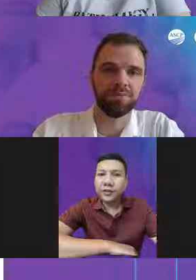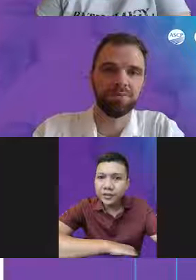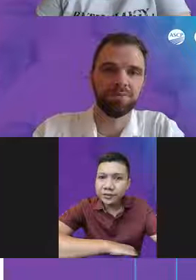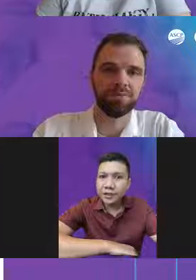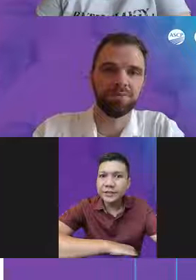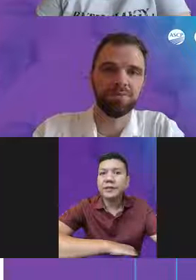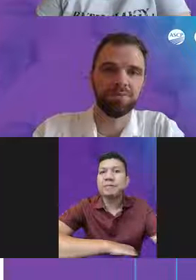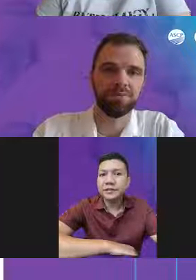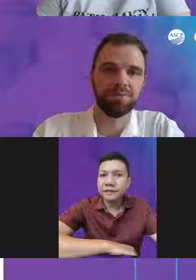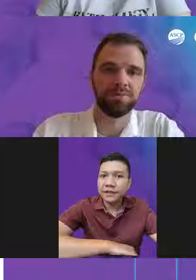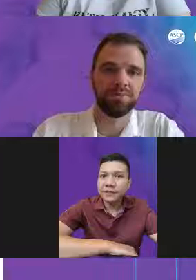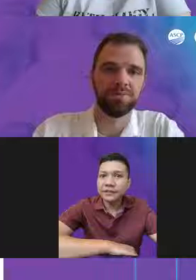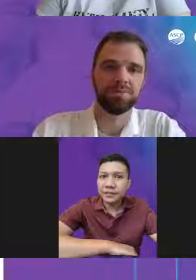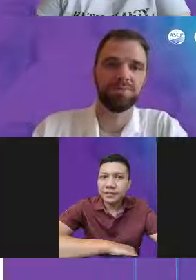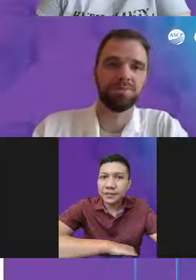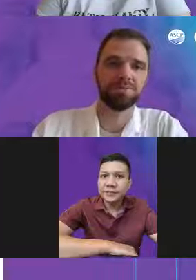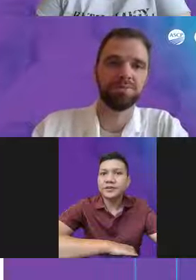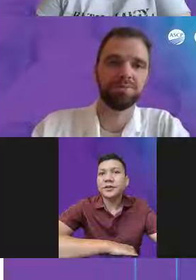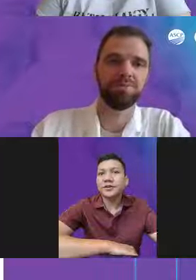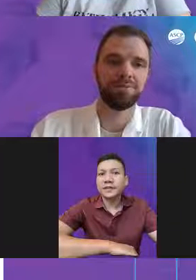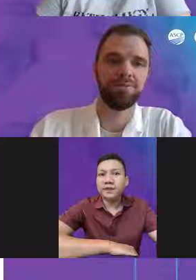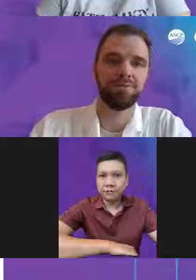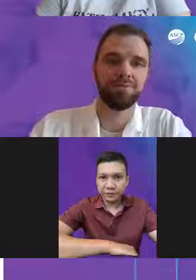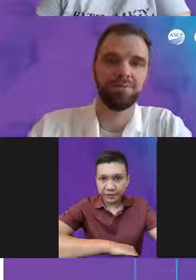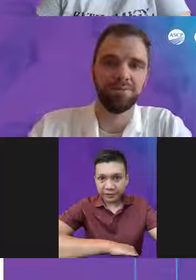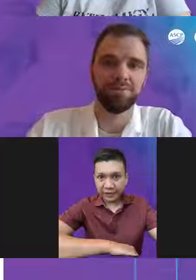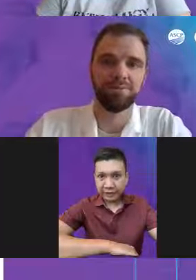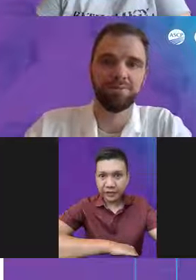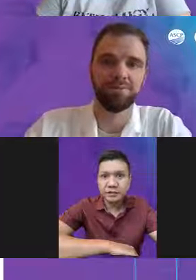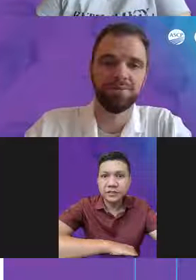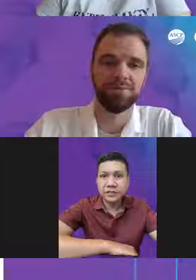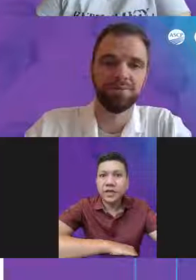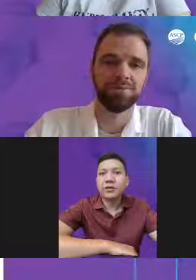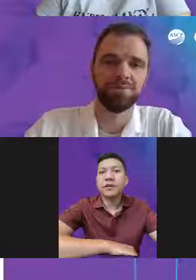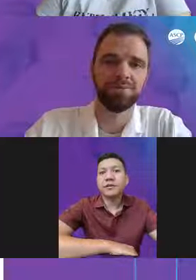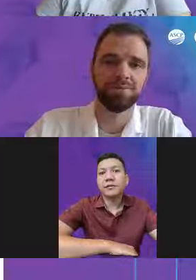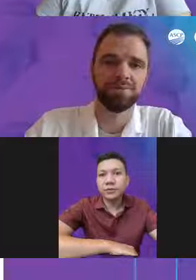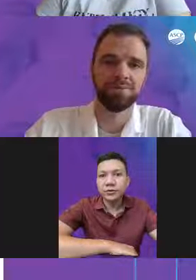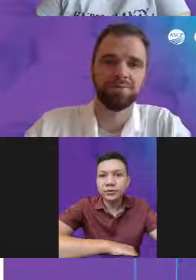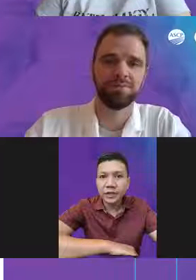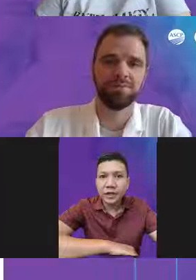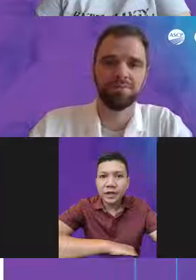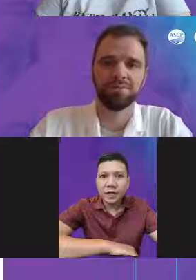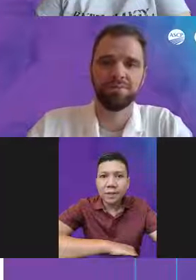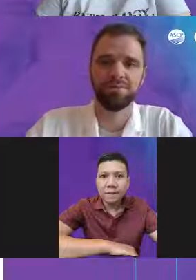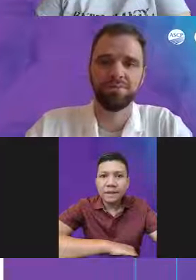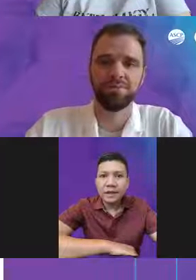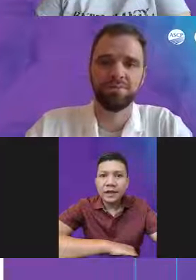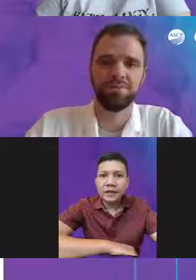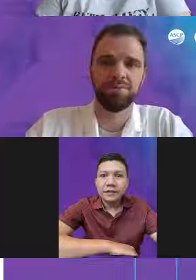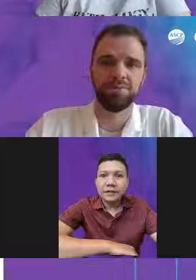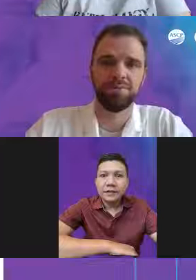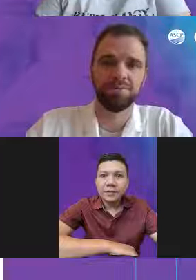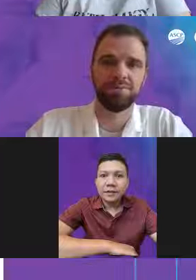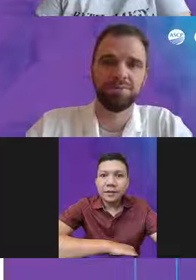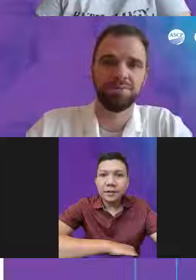And you'll hear terms like basophilic cytoplasm because of its reactivity, the stain or the produced.